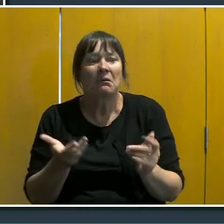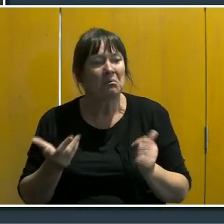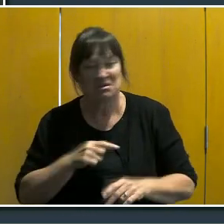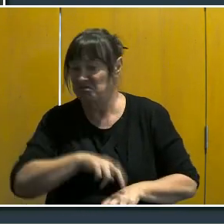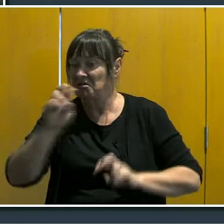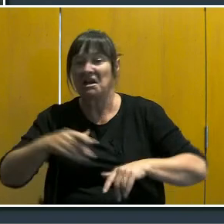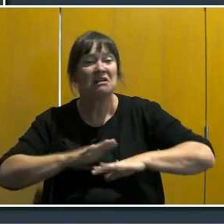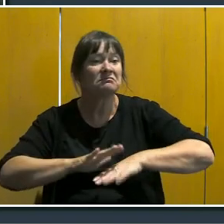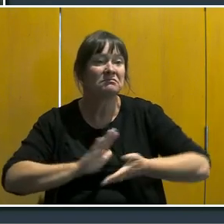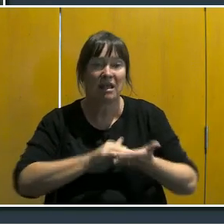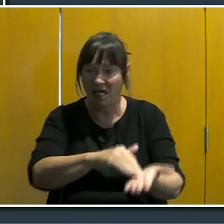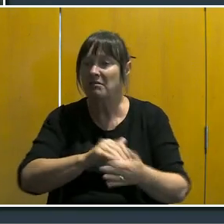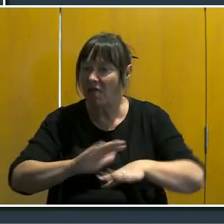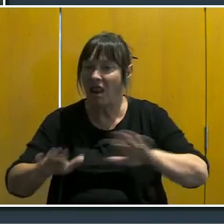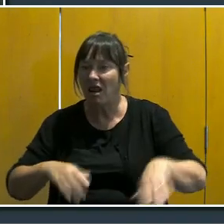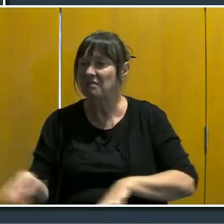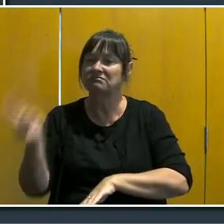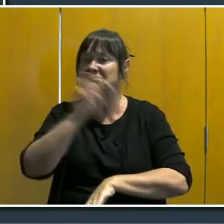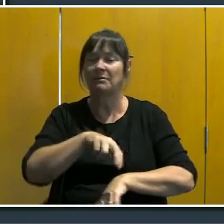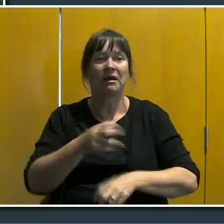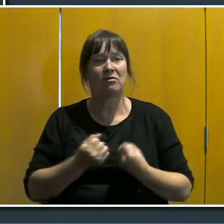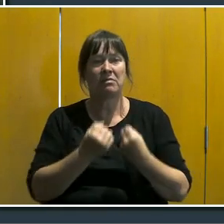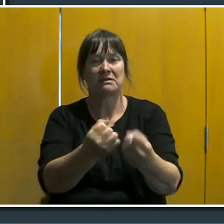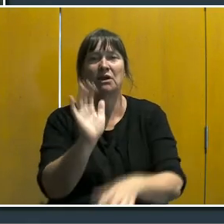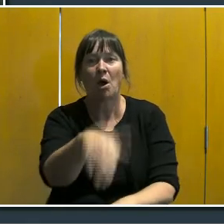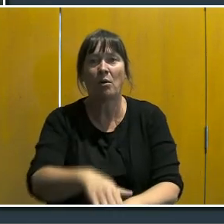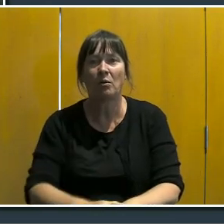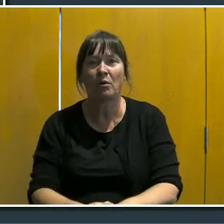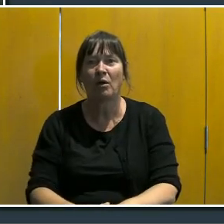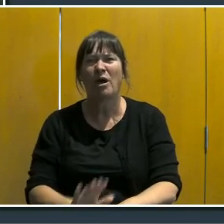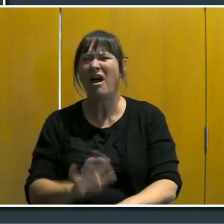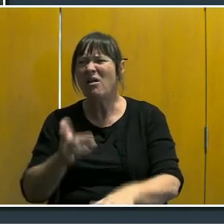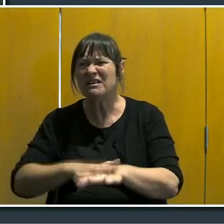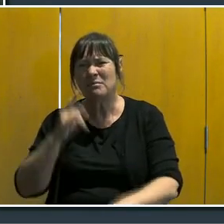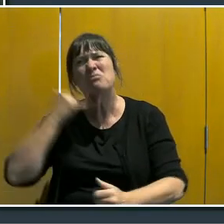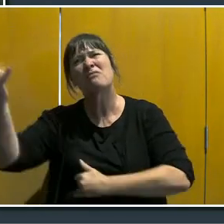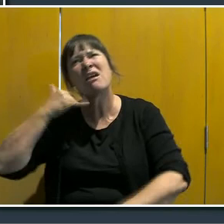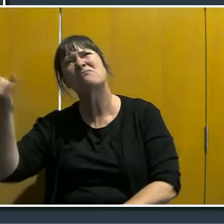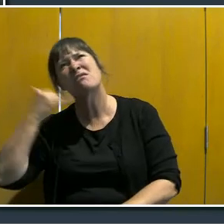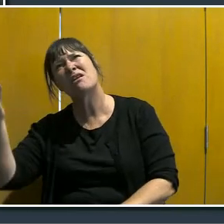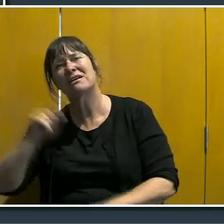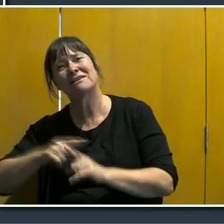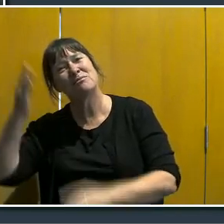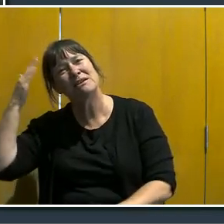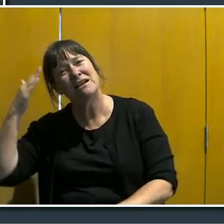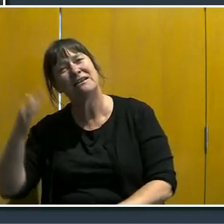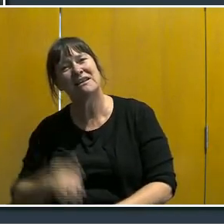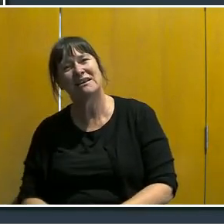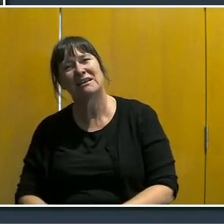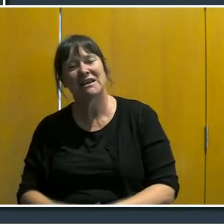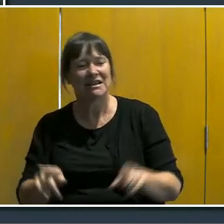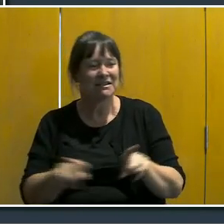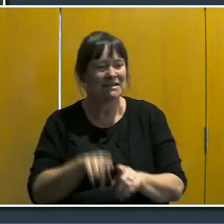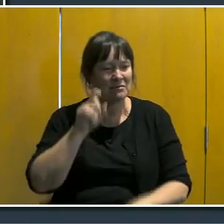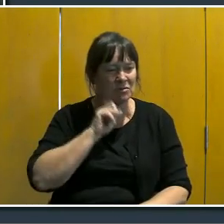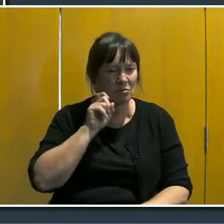Interior road can last a week. There's always someone comes along with a chainsaw. We don't ring the council. Okay, so it's a different mentality, and we're trying to bring that out with the water. I love your